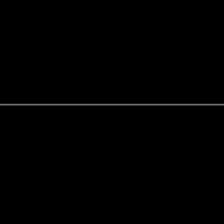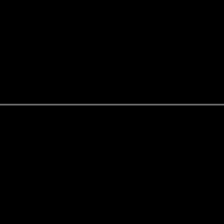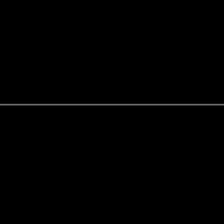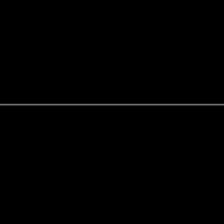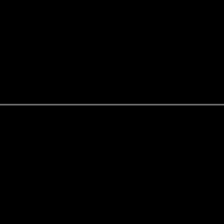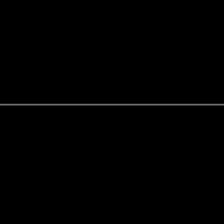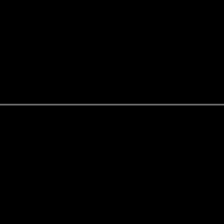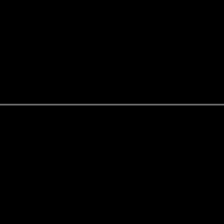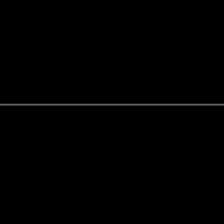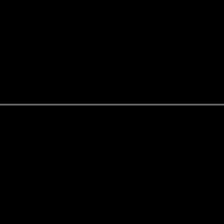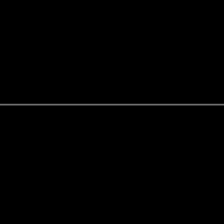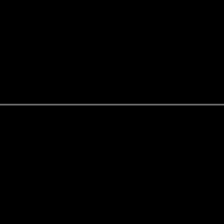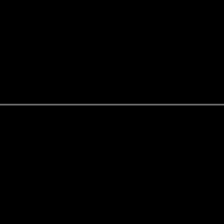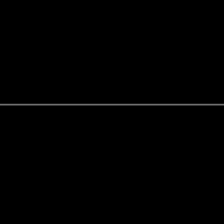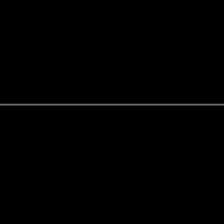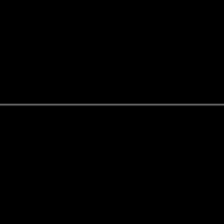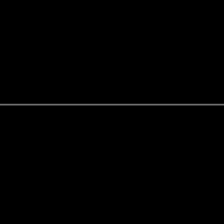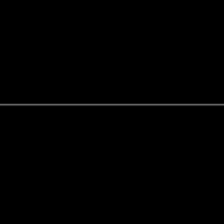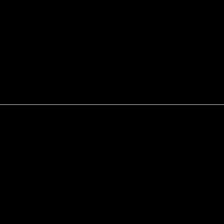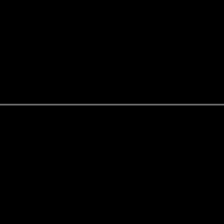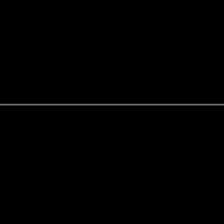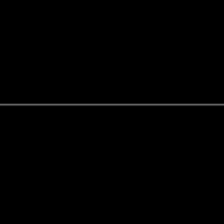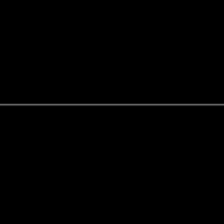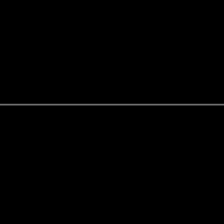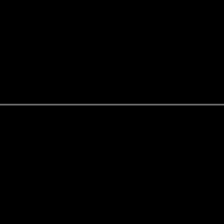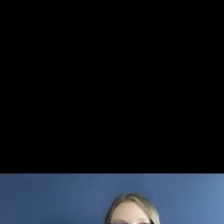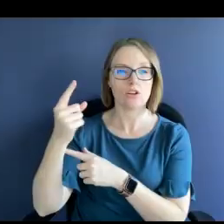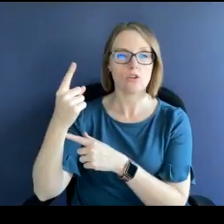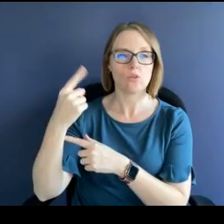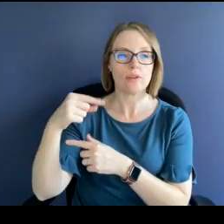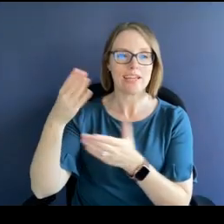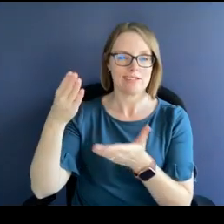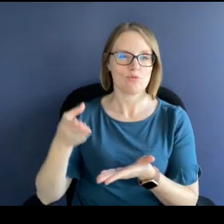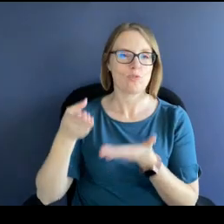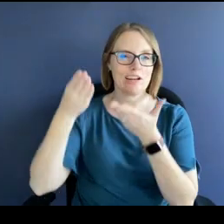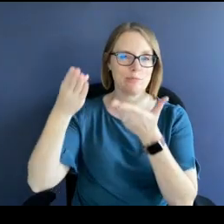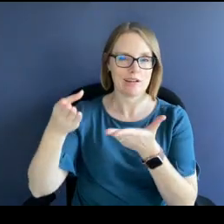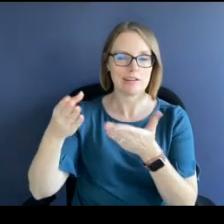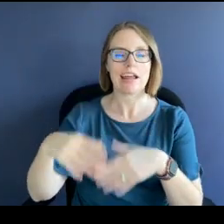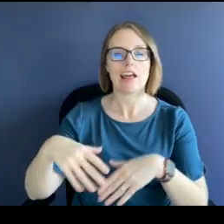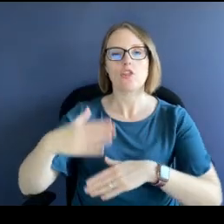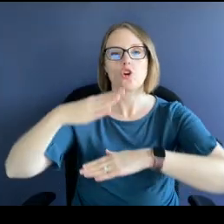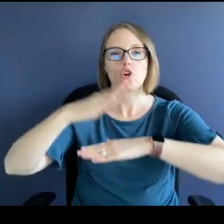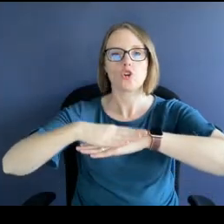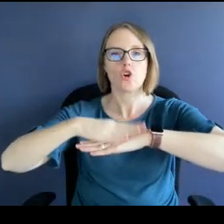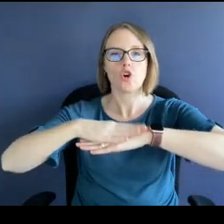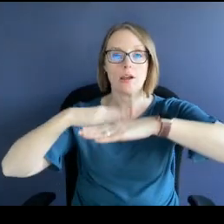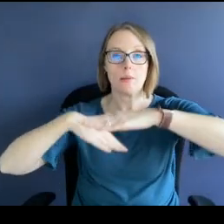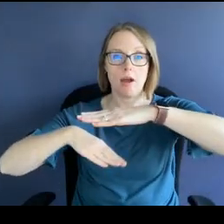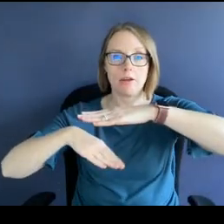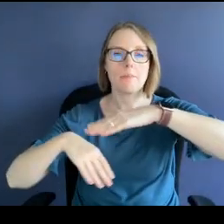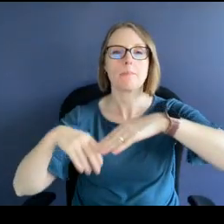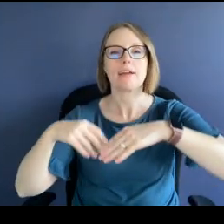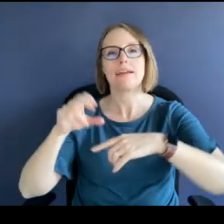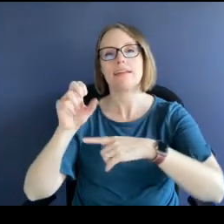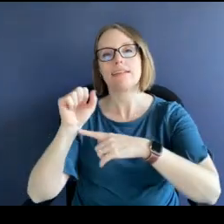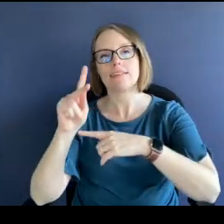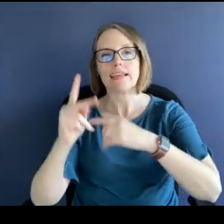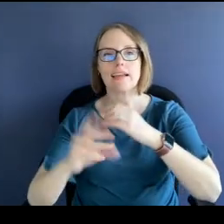is recommended that the bottoms of cooktops, sink supply lines, and drain pipes be insulated